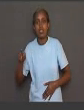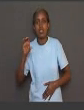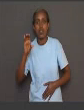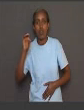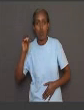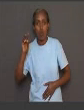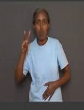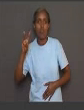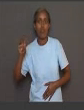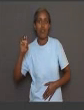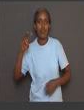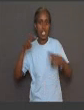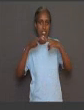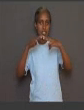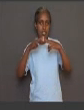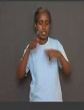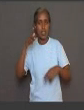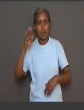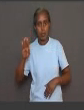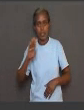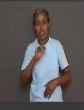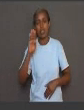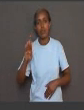B and B prime.